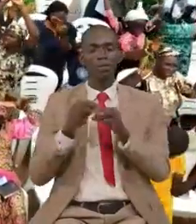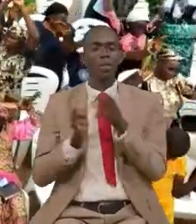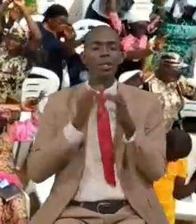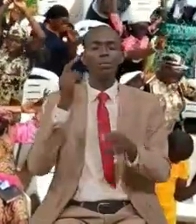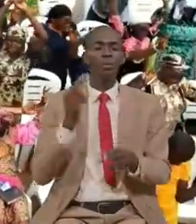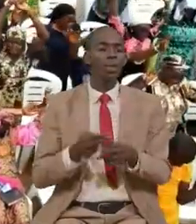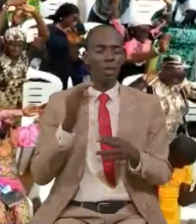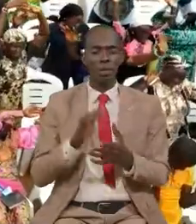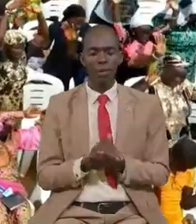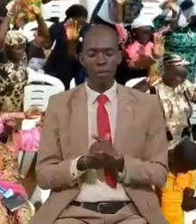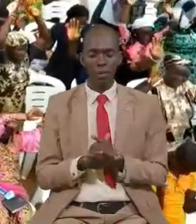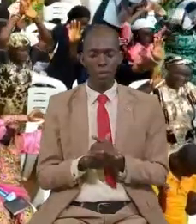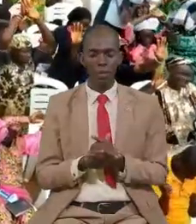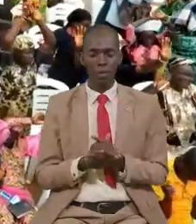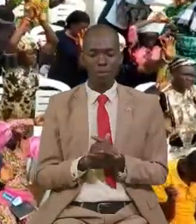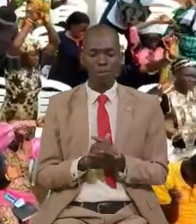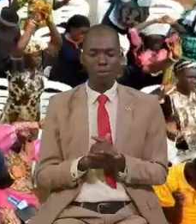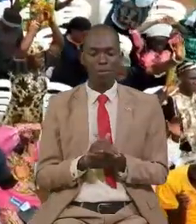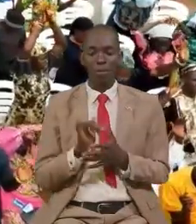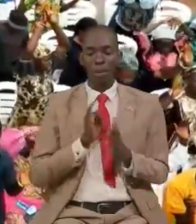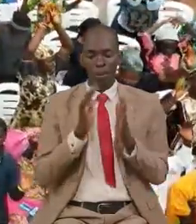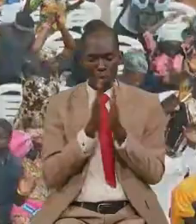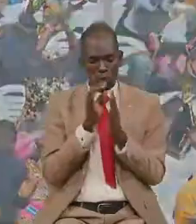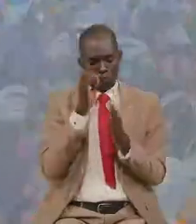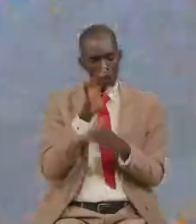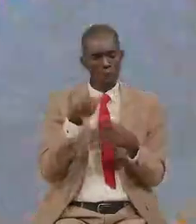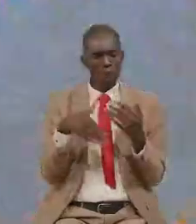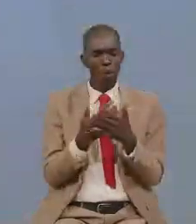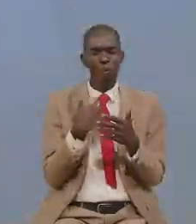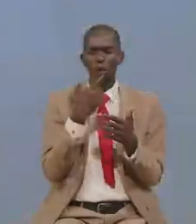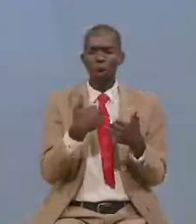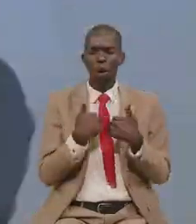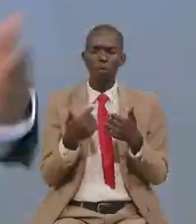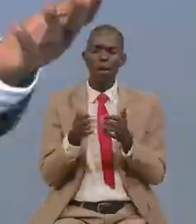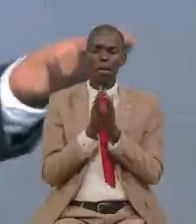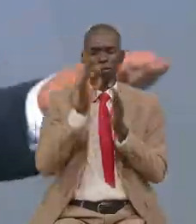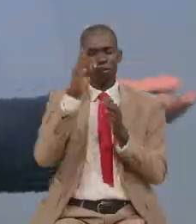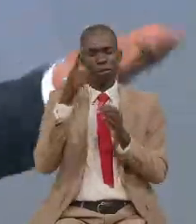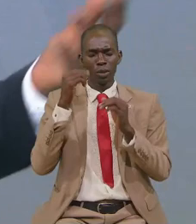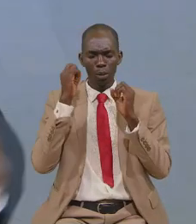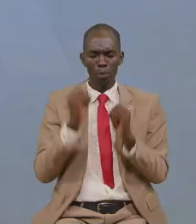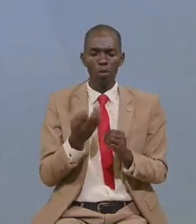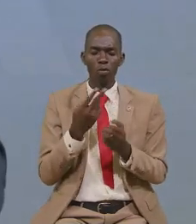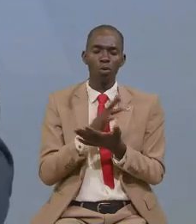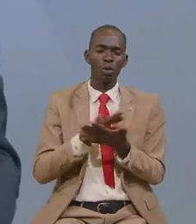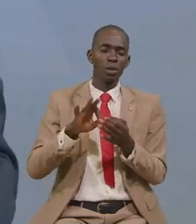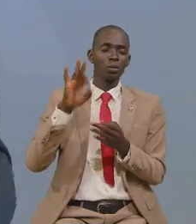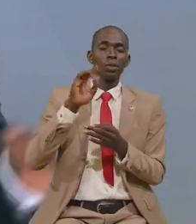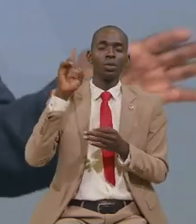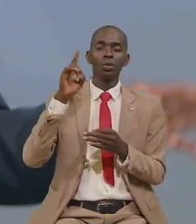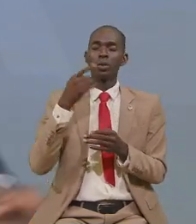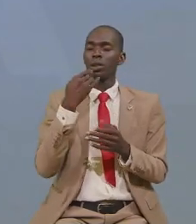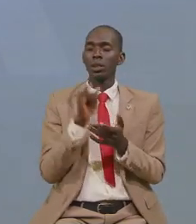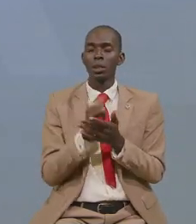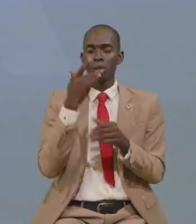Amen. I pray for those who have asked for the power of the Holy Ghost, who said the promises unto you and